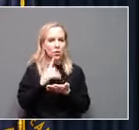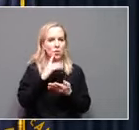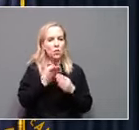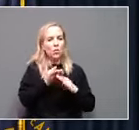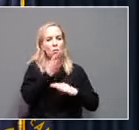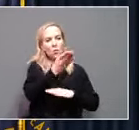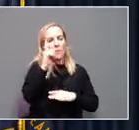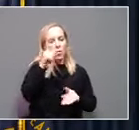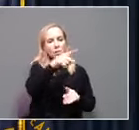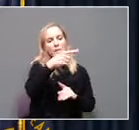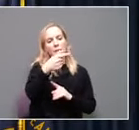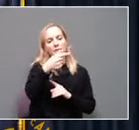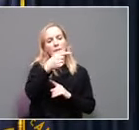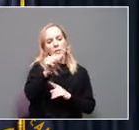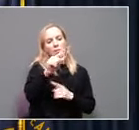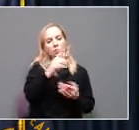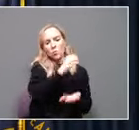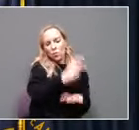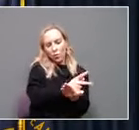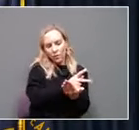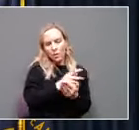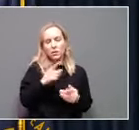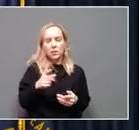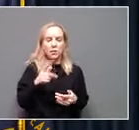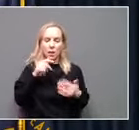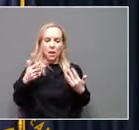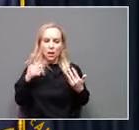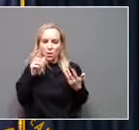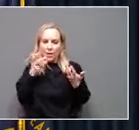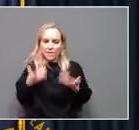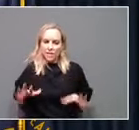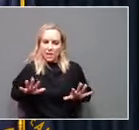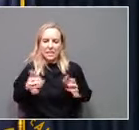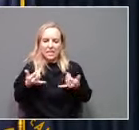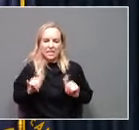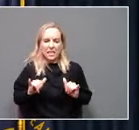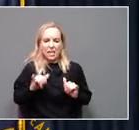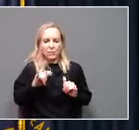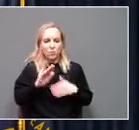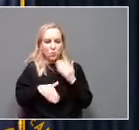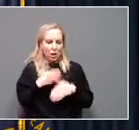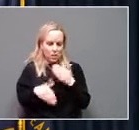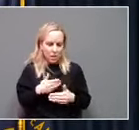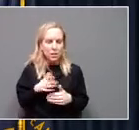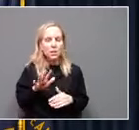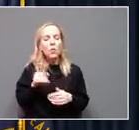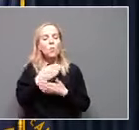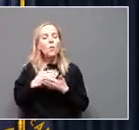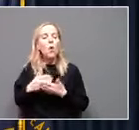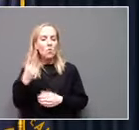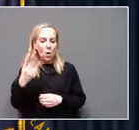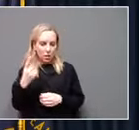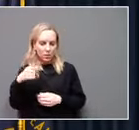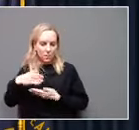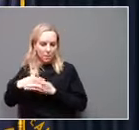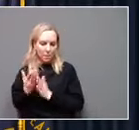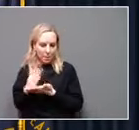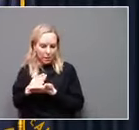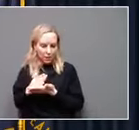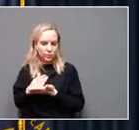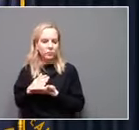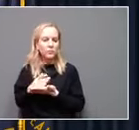not, it's not done yet. It's still in the process, but part one of the budget that you have seen